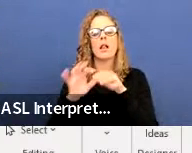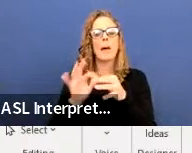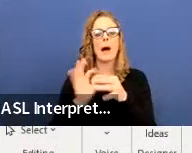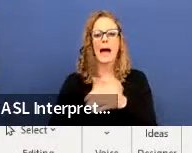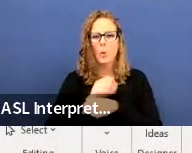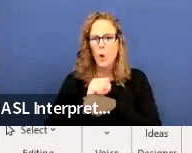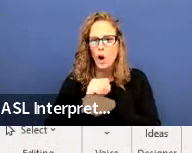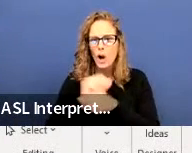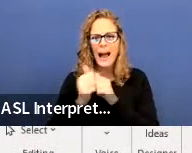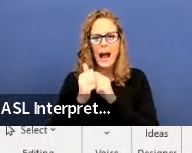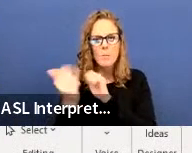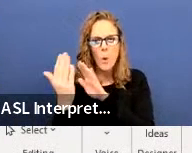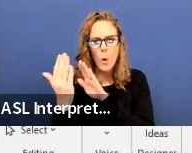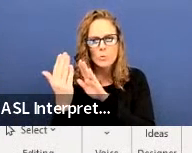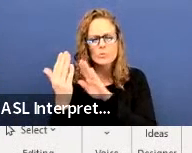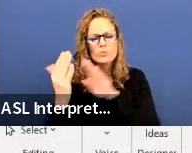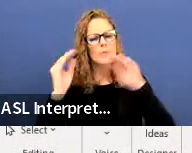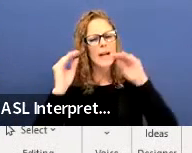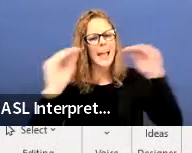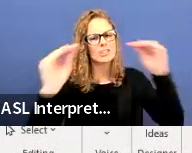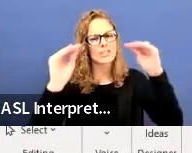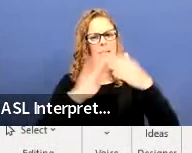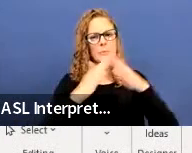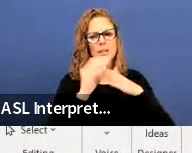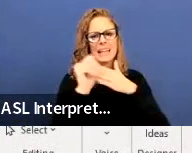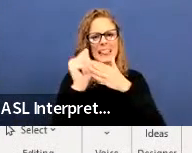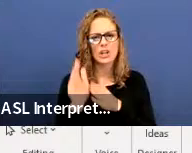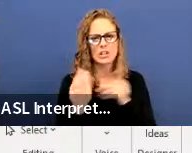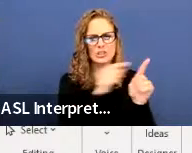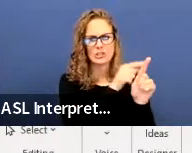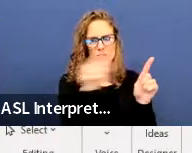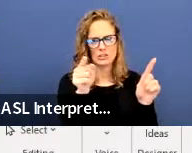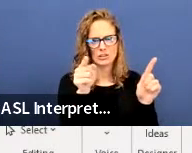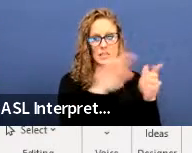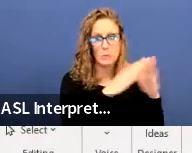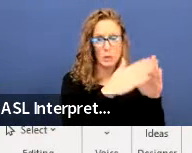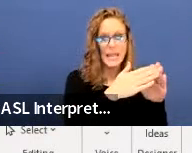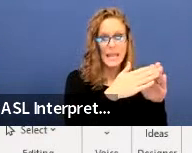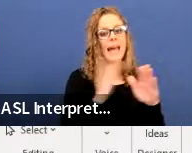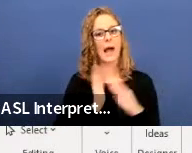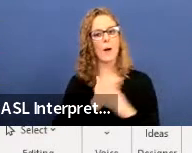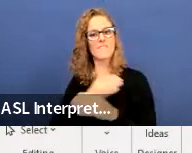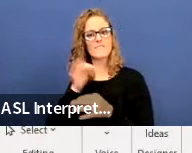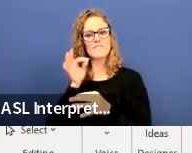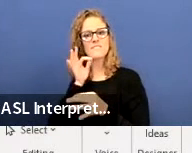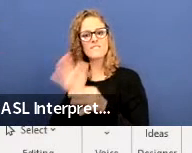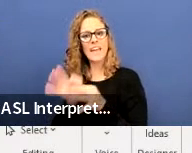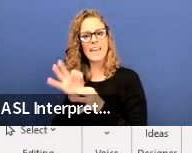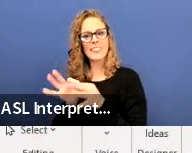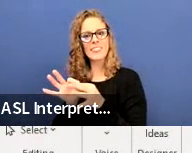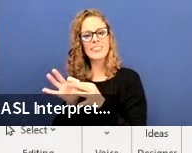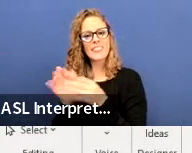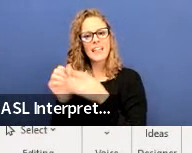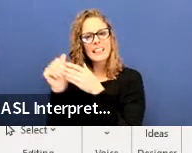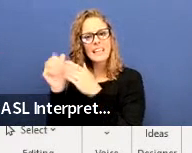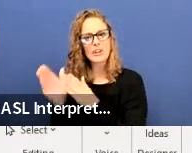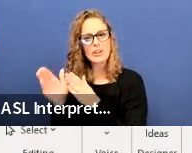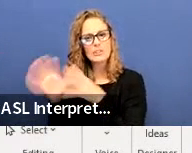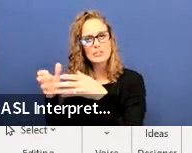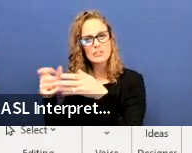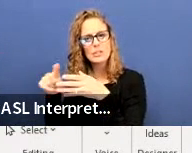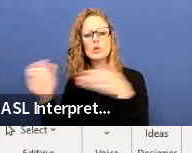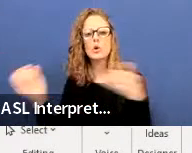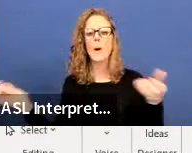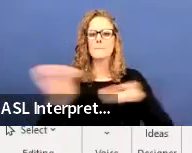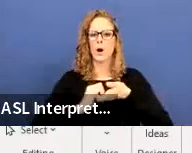and really educating our community leaders, not only our community, but also our faith leaders, and partnering with Pacific